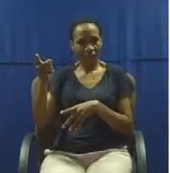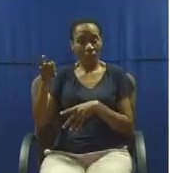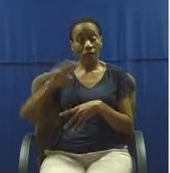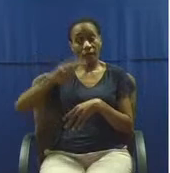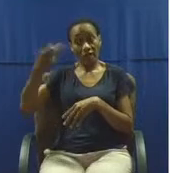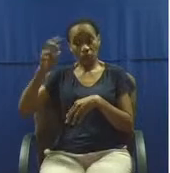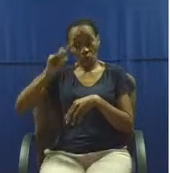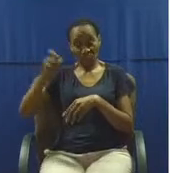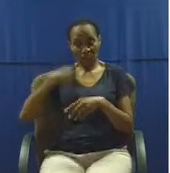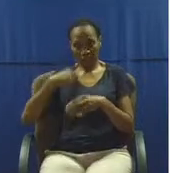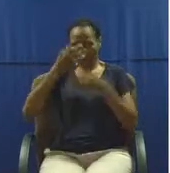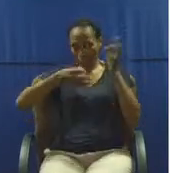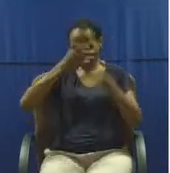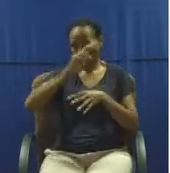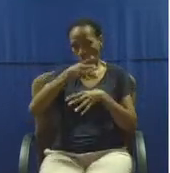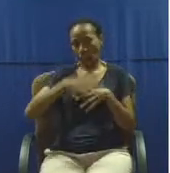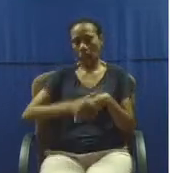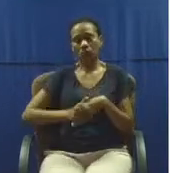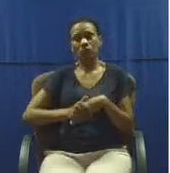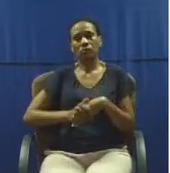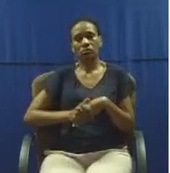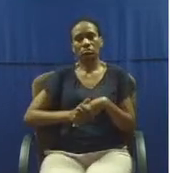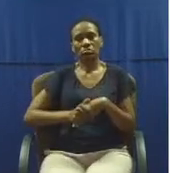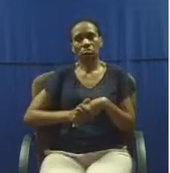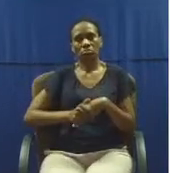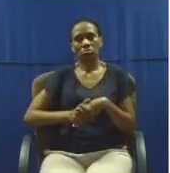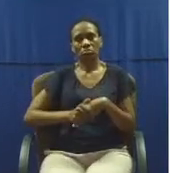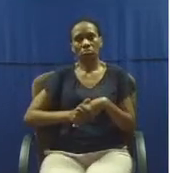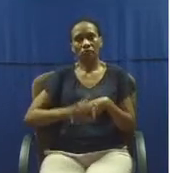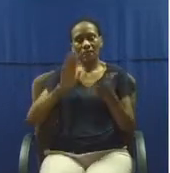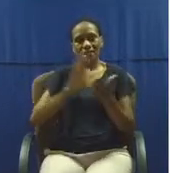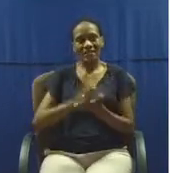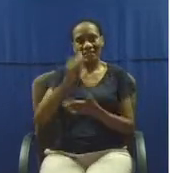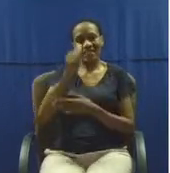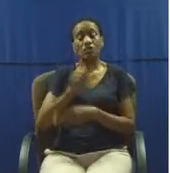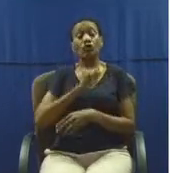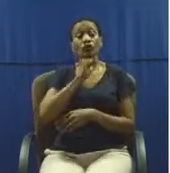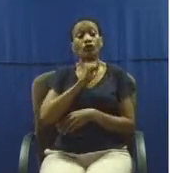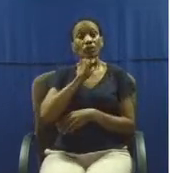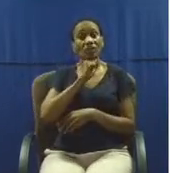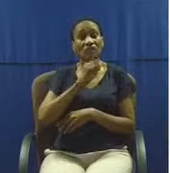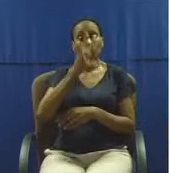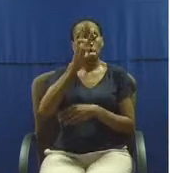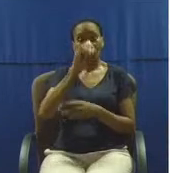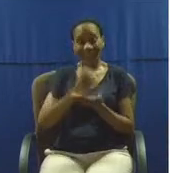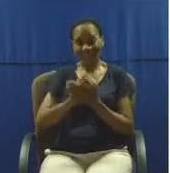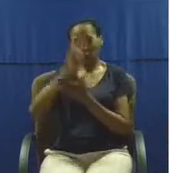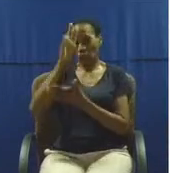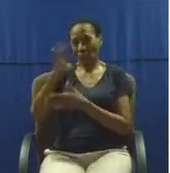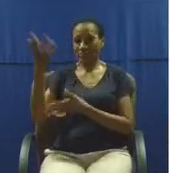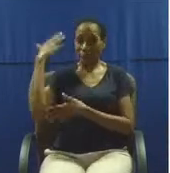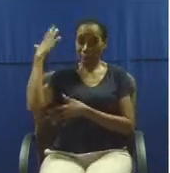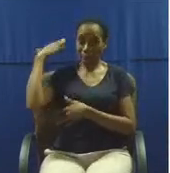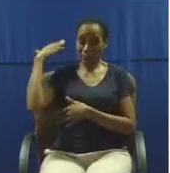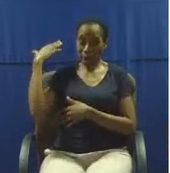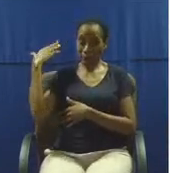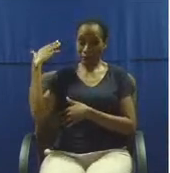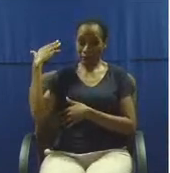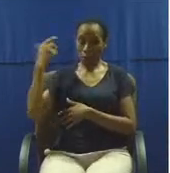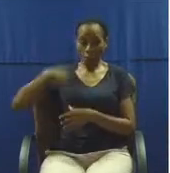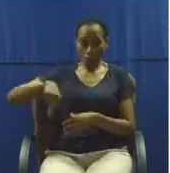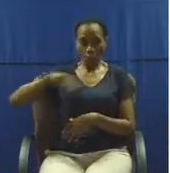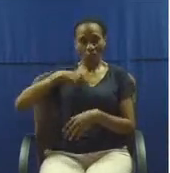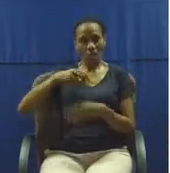next question. And on the 16th of August, 2012, we had